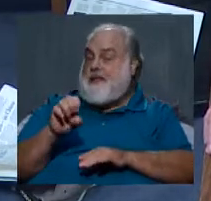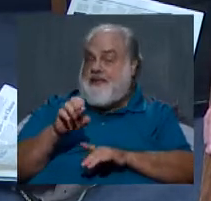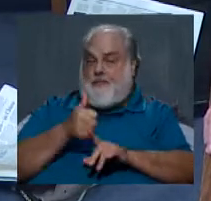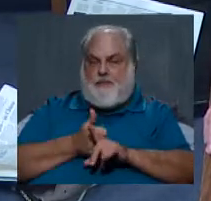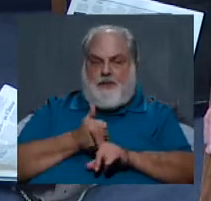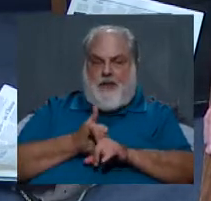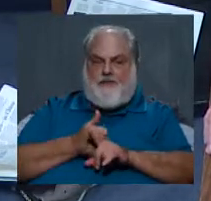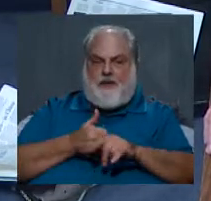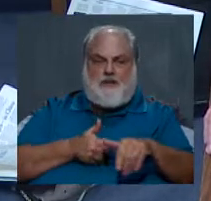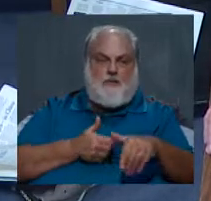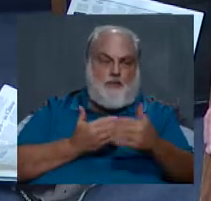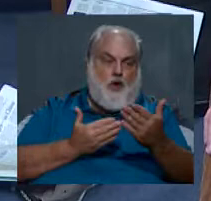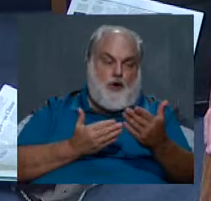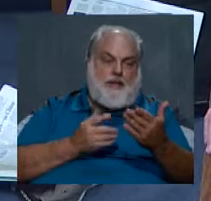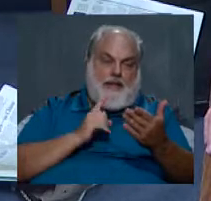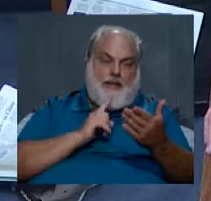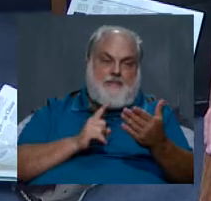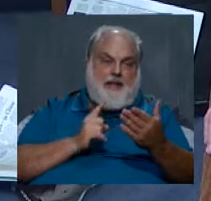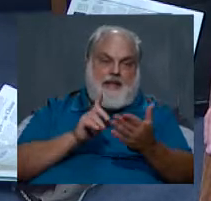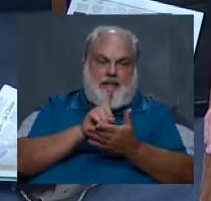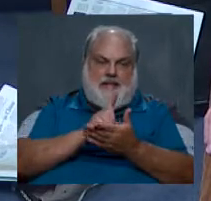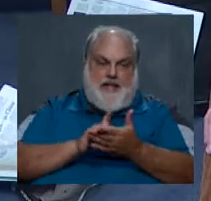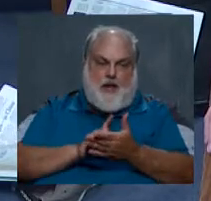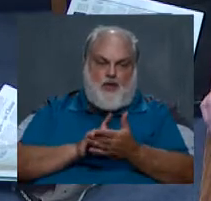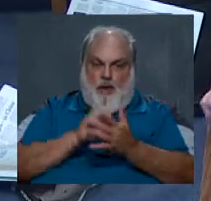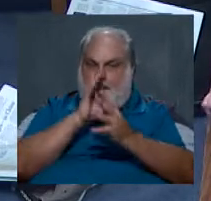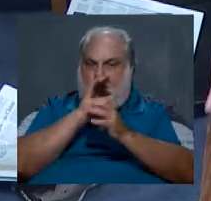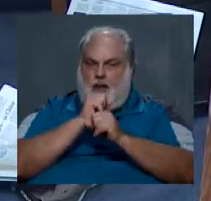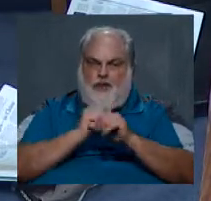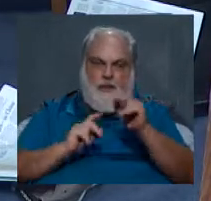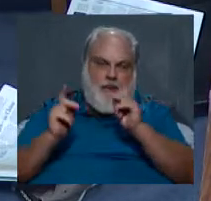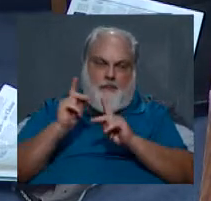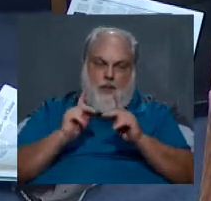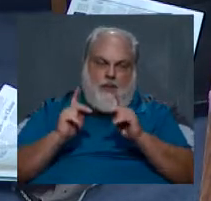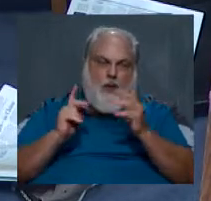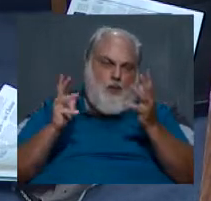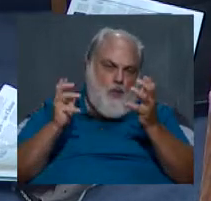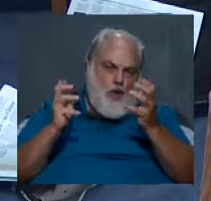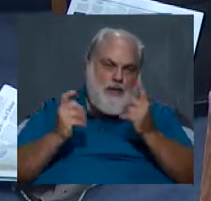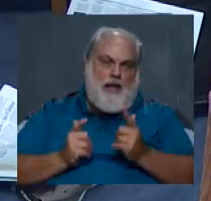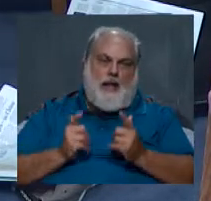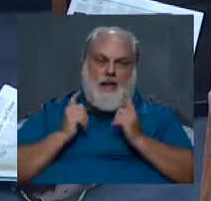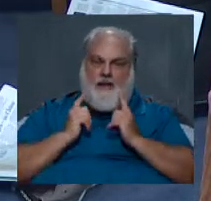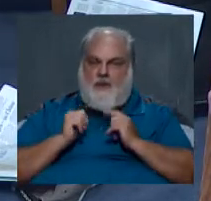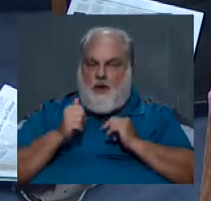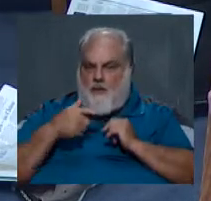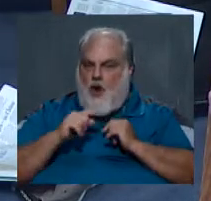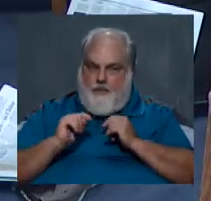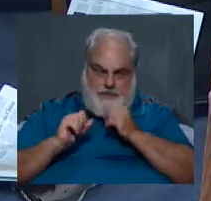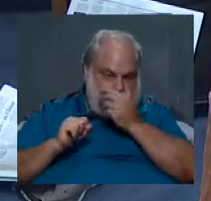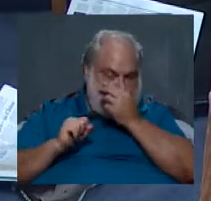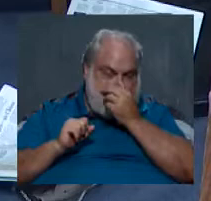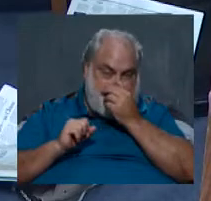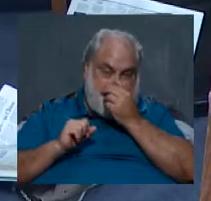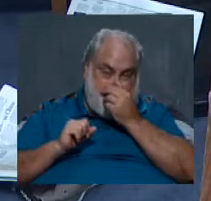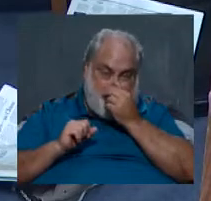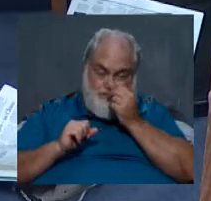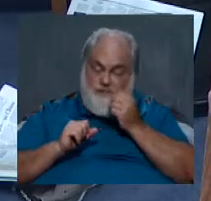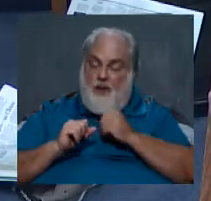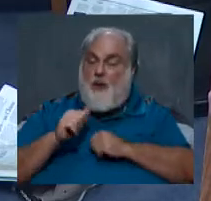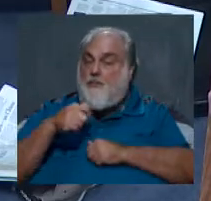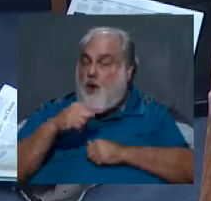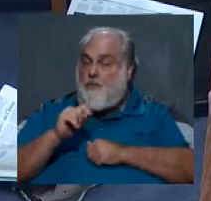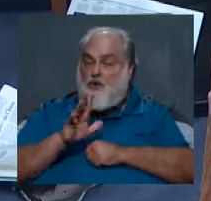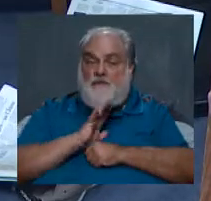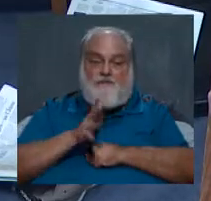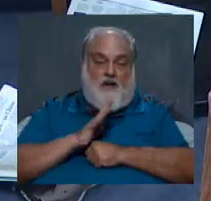that his proposed development was being designed to appeal to people attracted to high-density urban lifestyles. Urban projects are